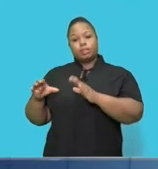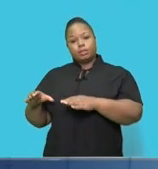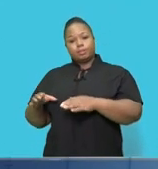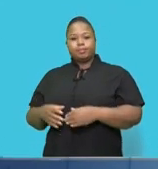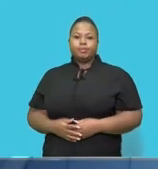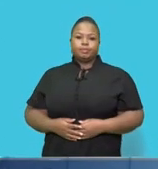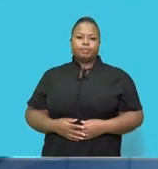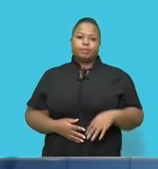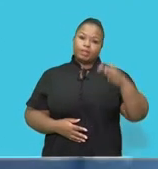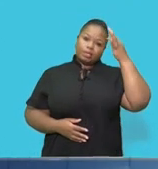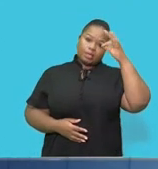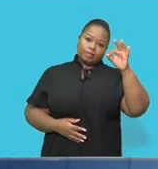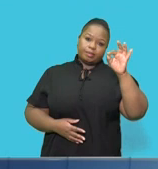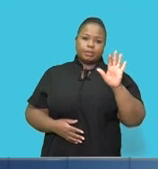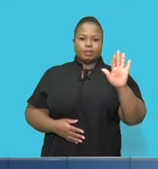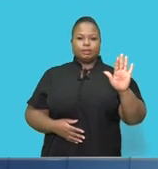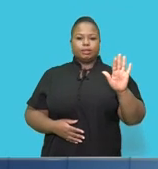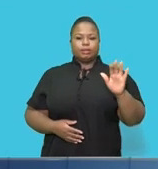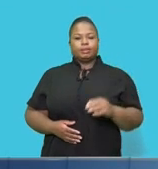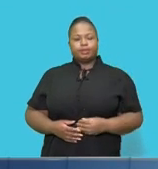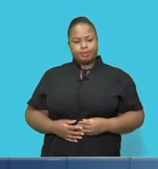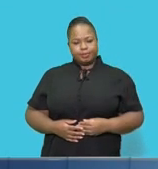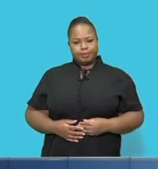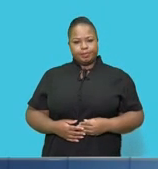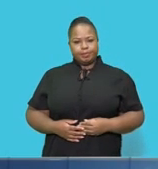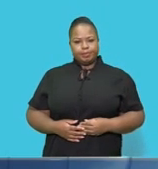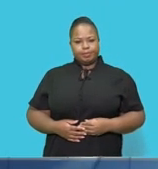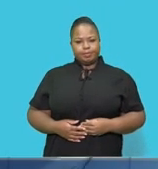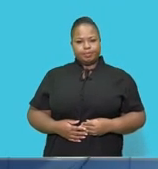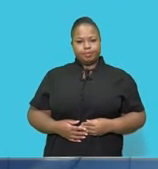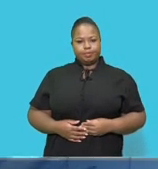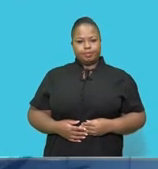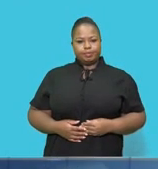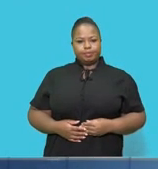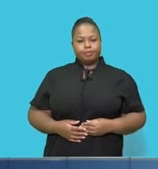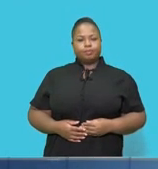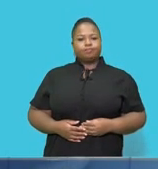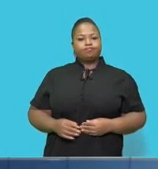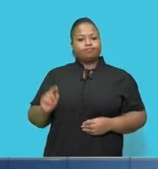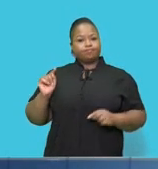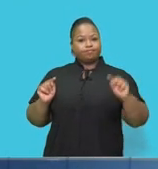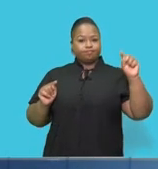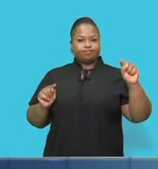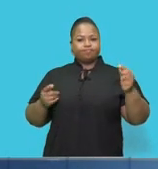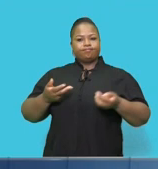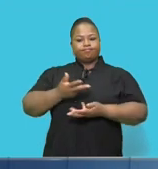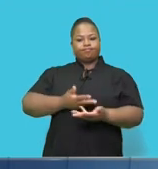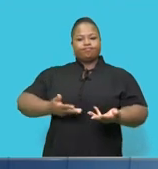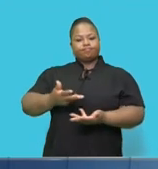and public sector government to have conversations and